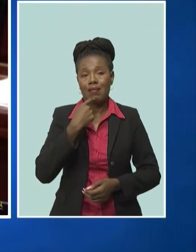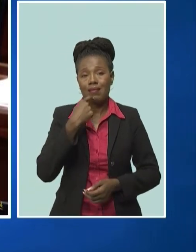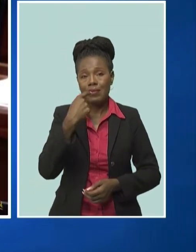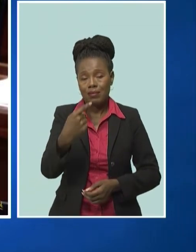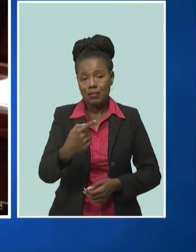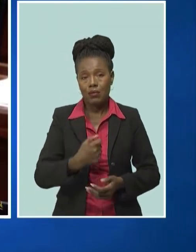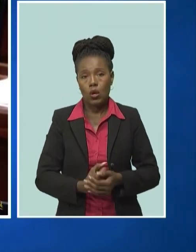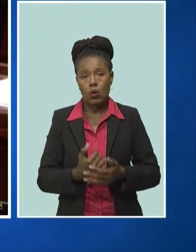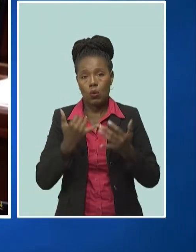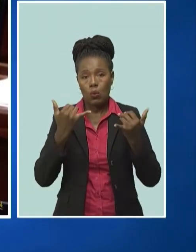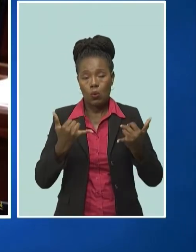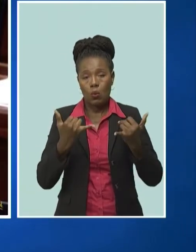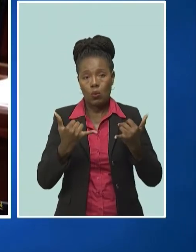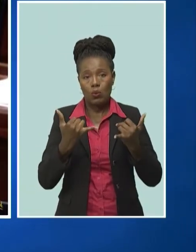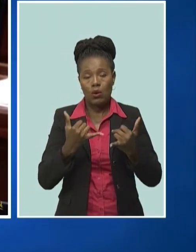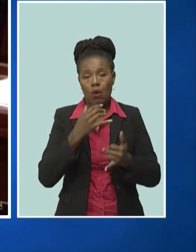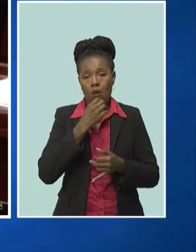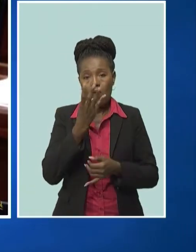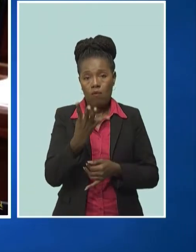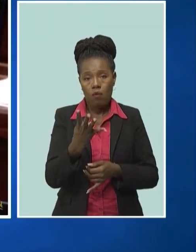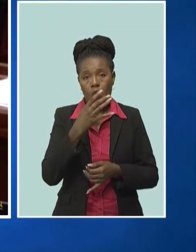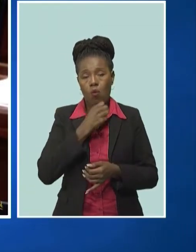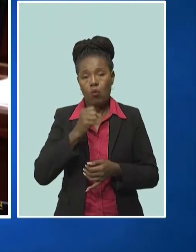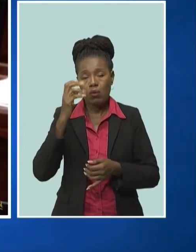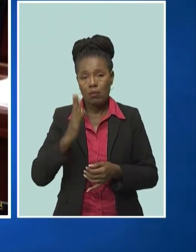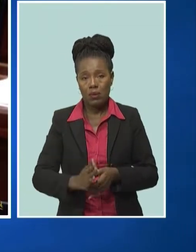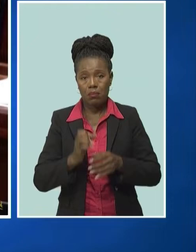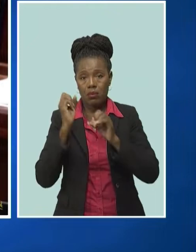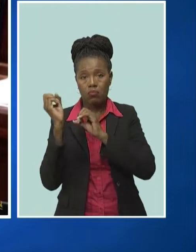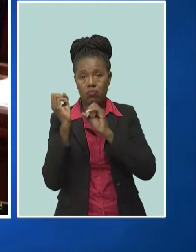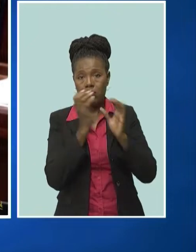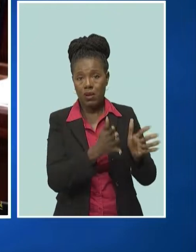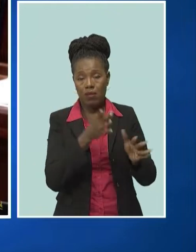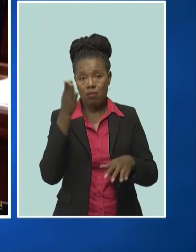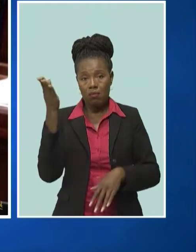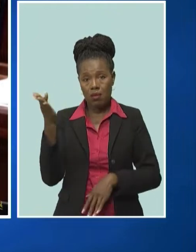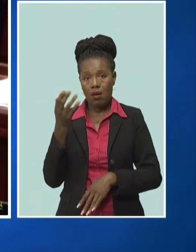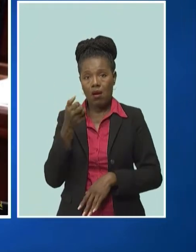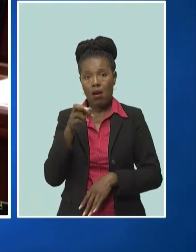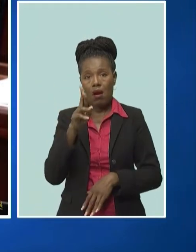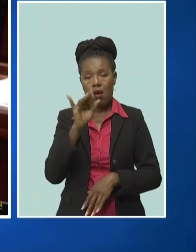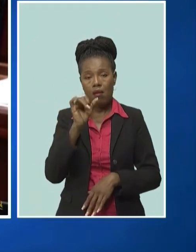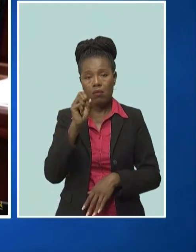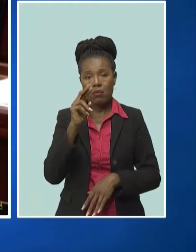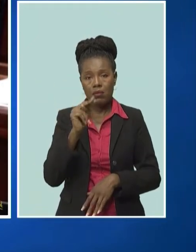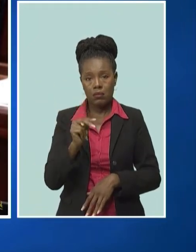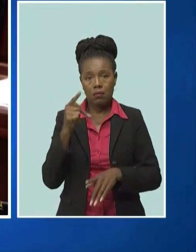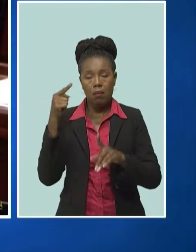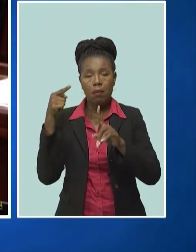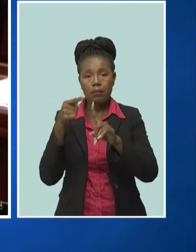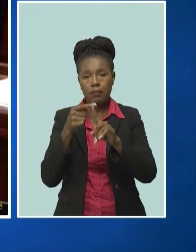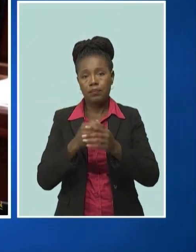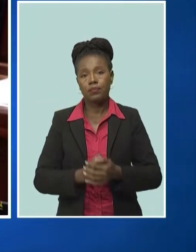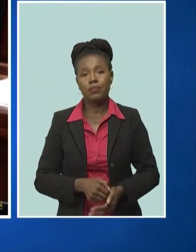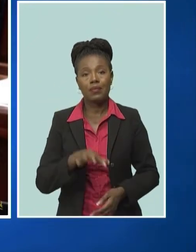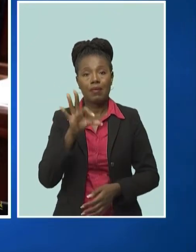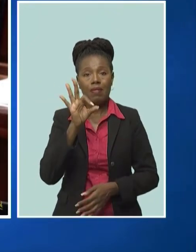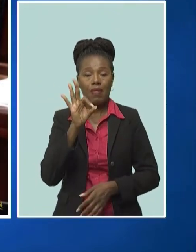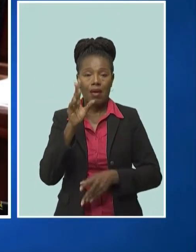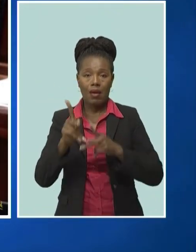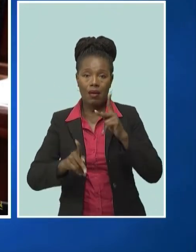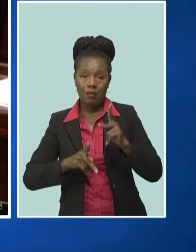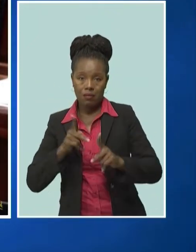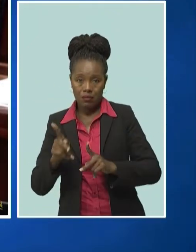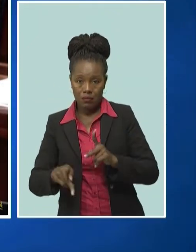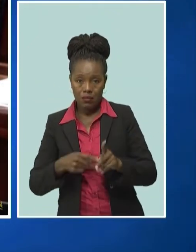are basically elderly persons who are basically abandoned at Harrison's Point. There are 9 persons, elderly